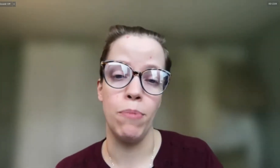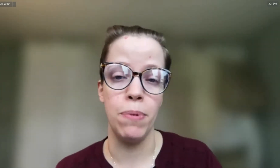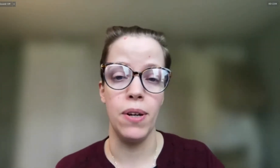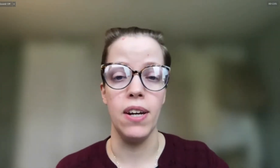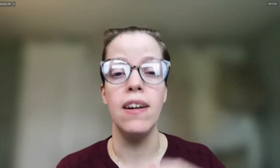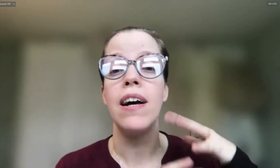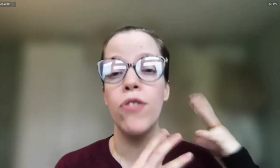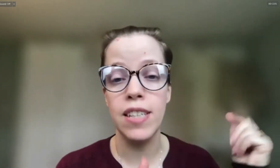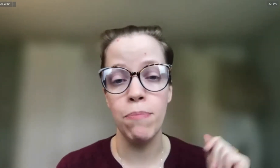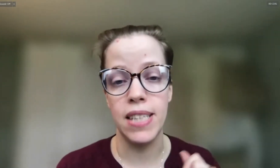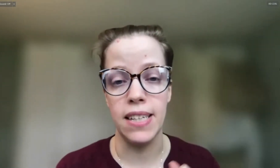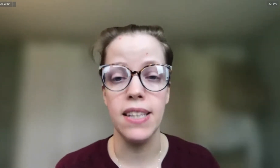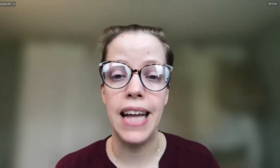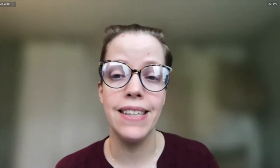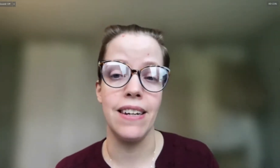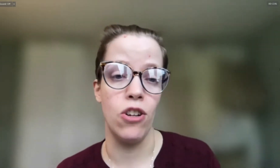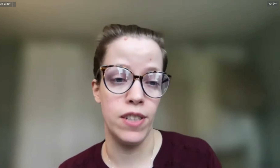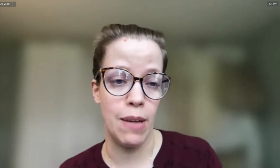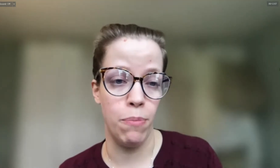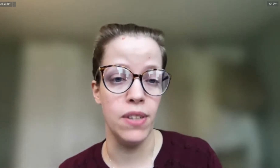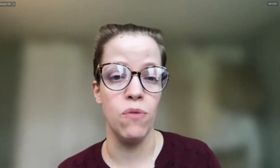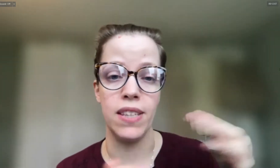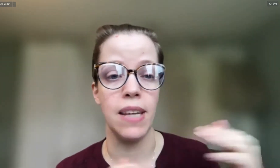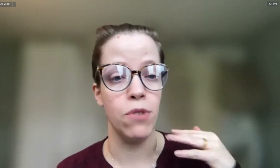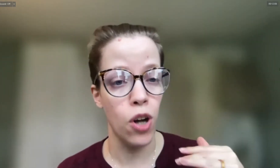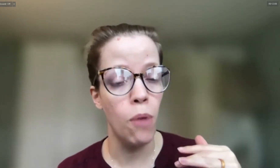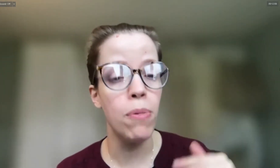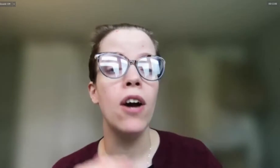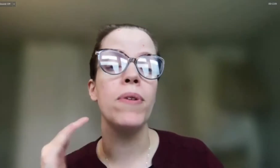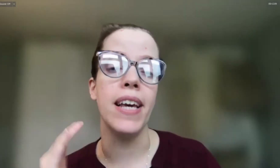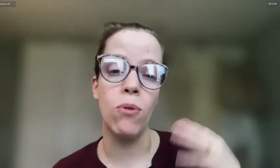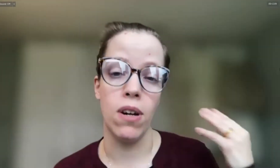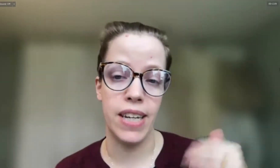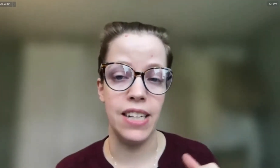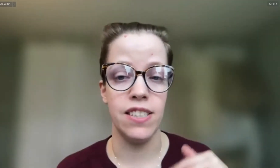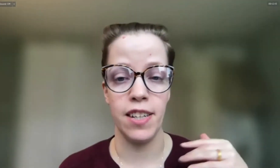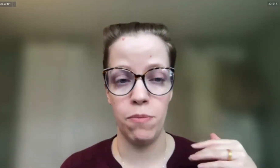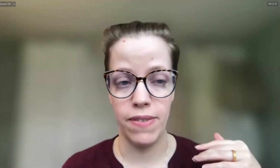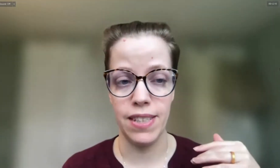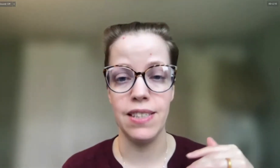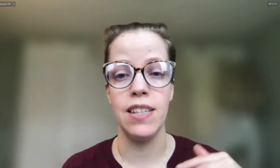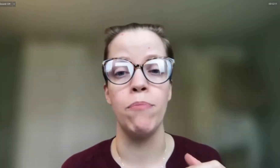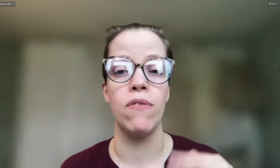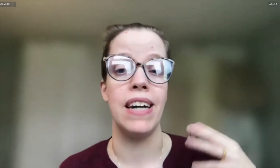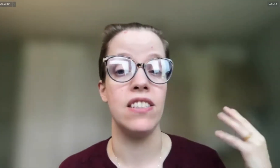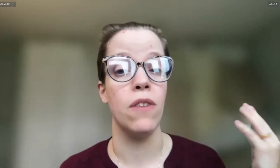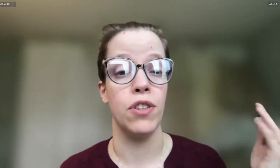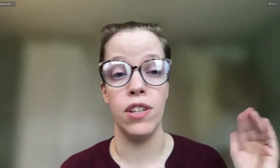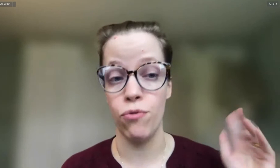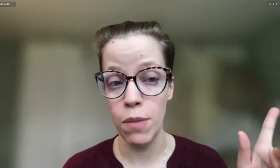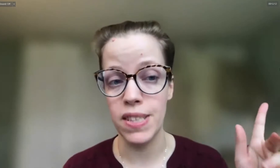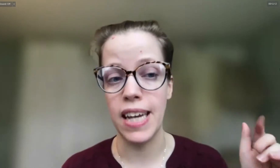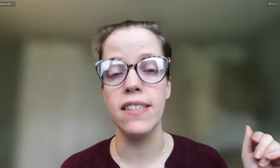disabled people earn 13% less than a non-disabled person with the same job, with equal qualifications and experience. The number rises to